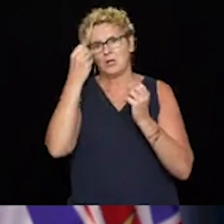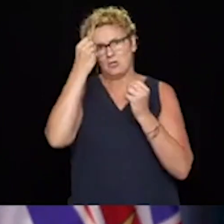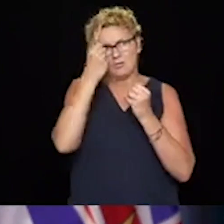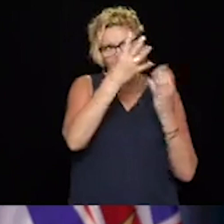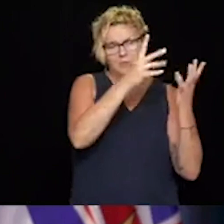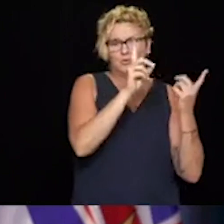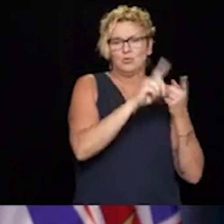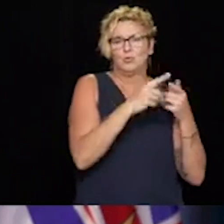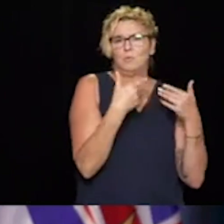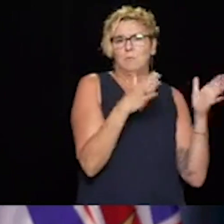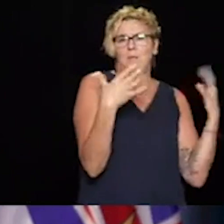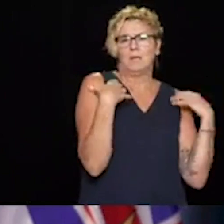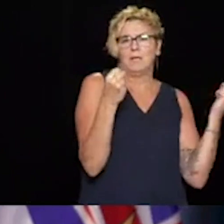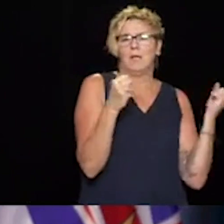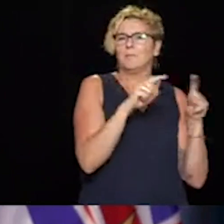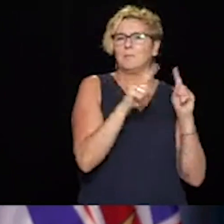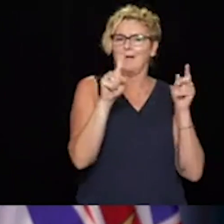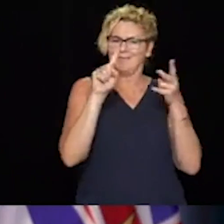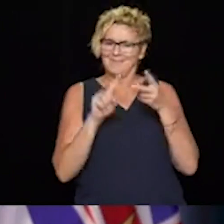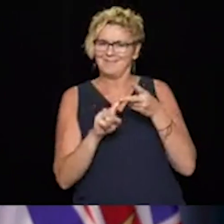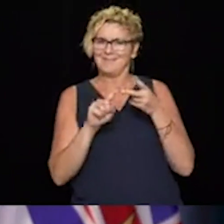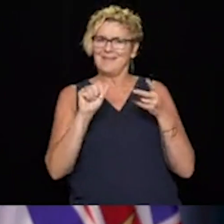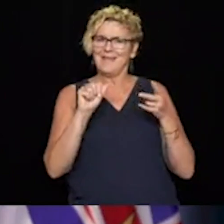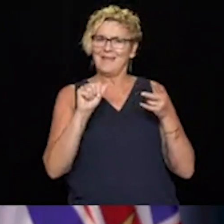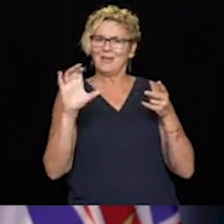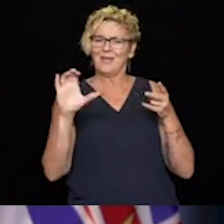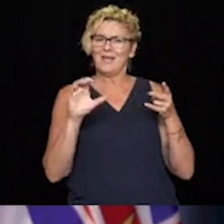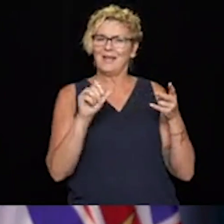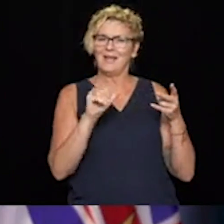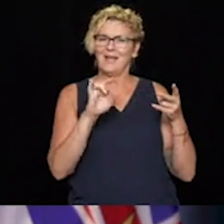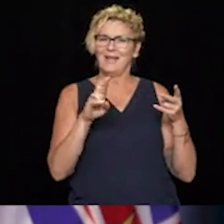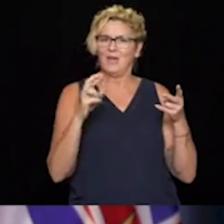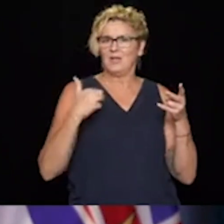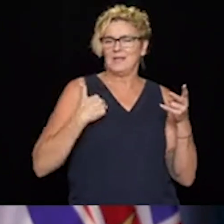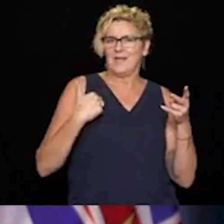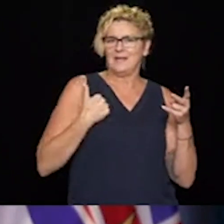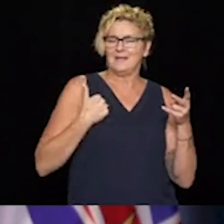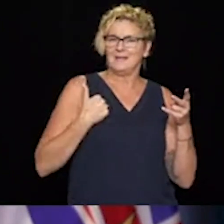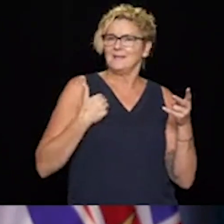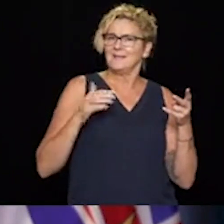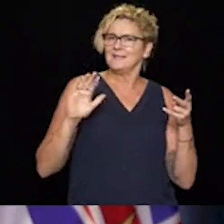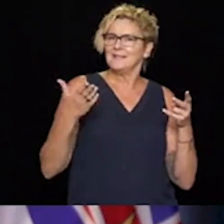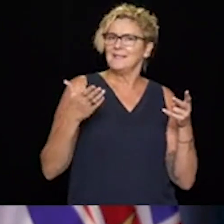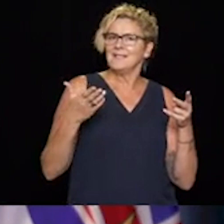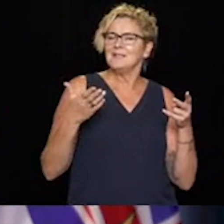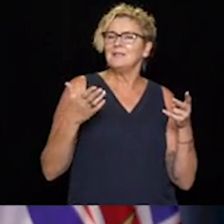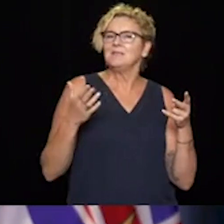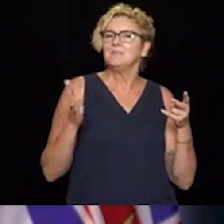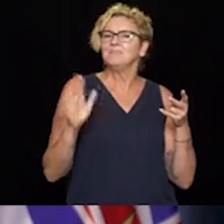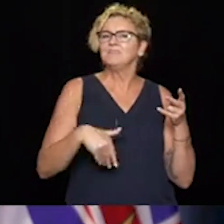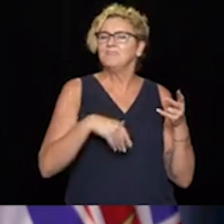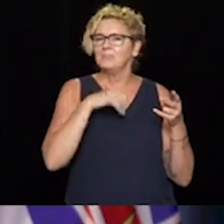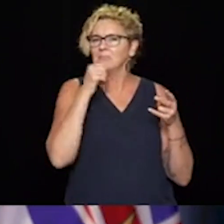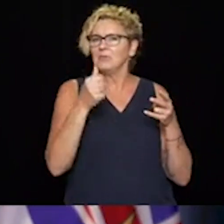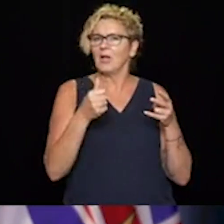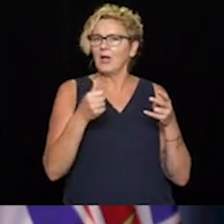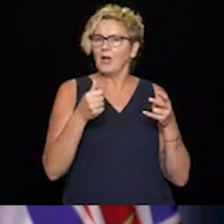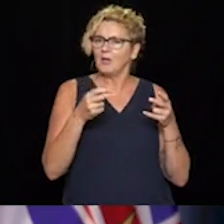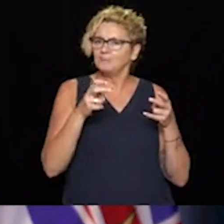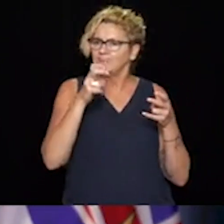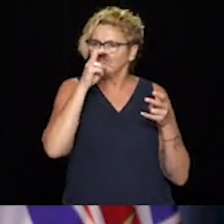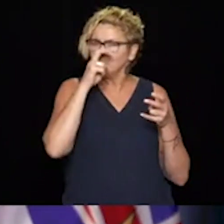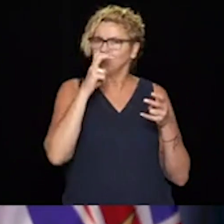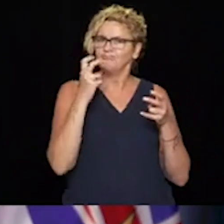of frustration. And again, that when Minister Dix, Dr. Henry and I get together to discuss the range of issues before